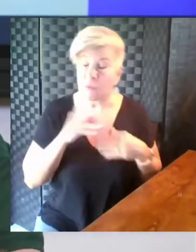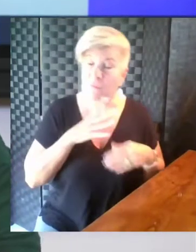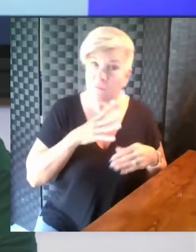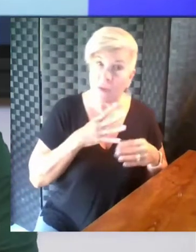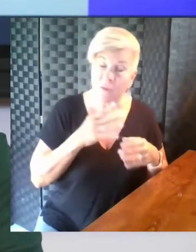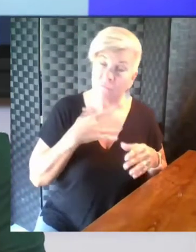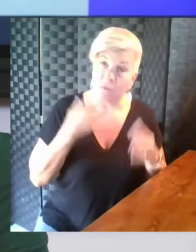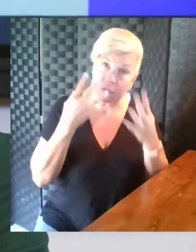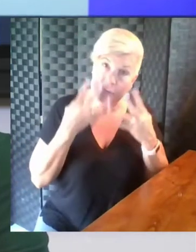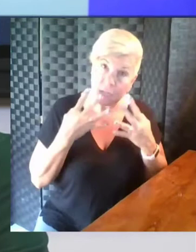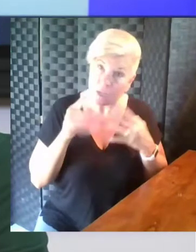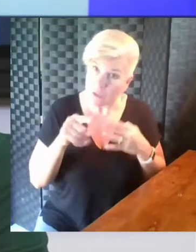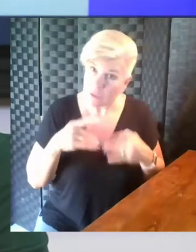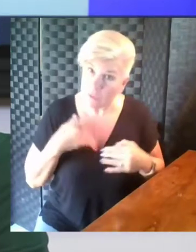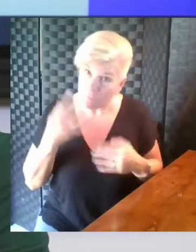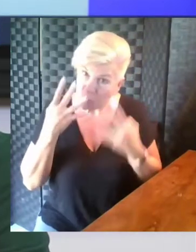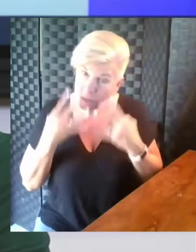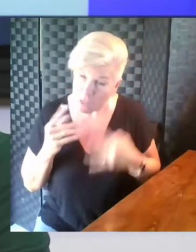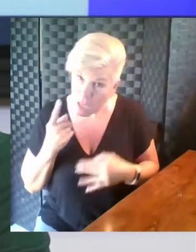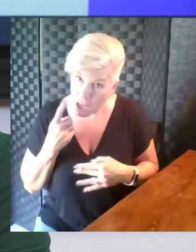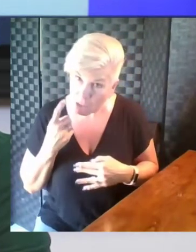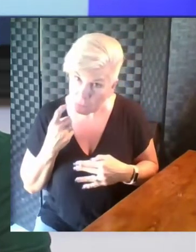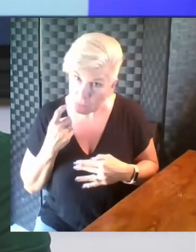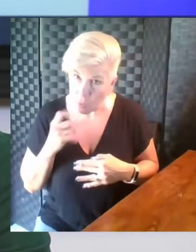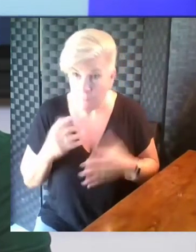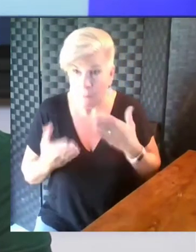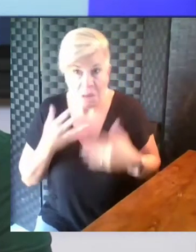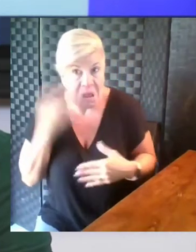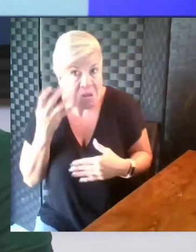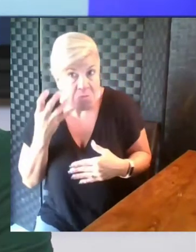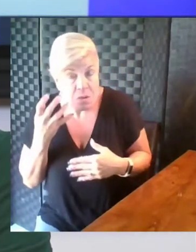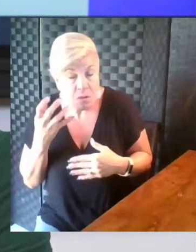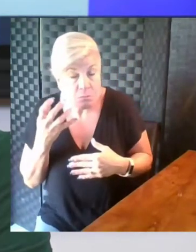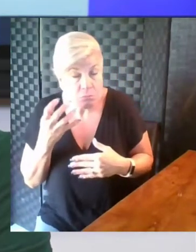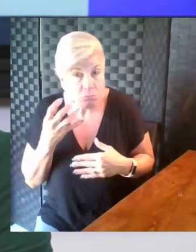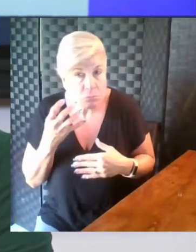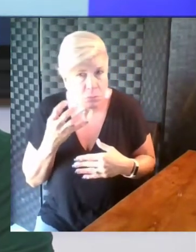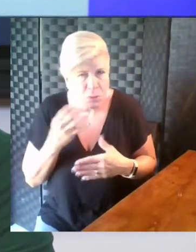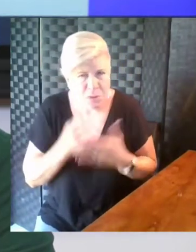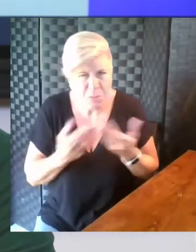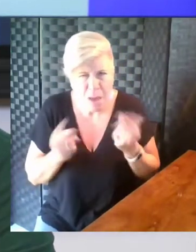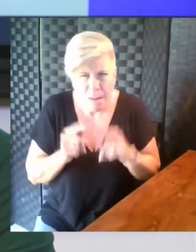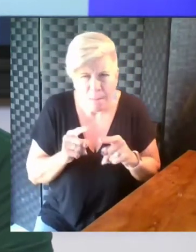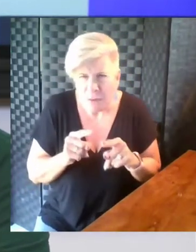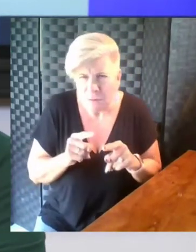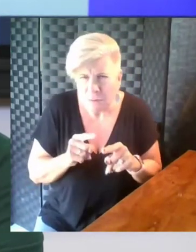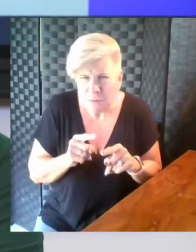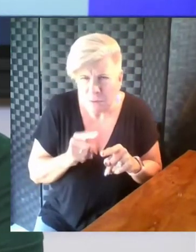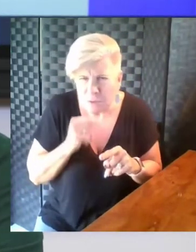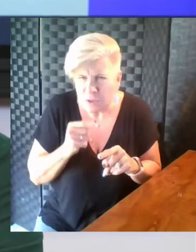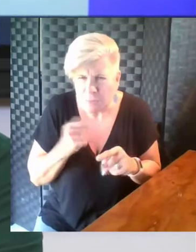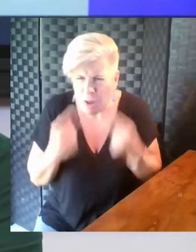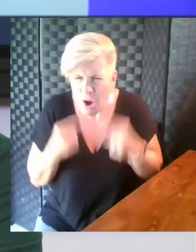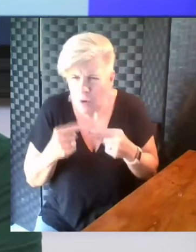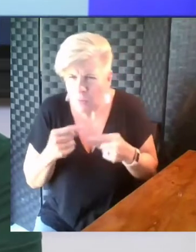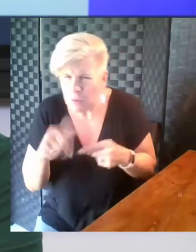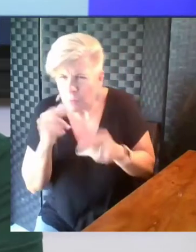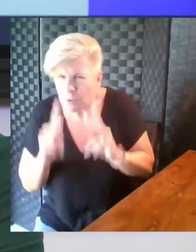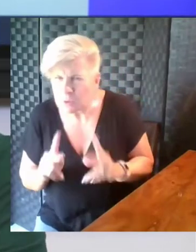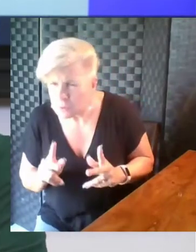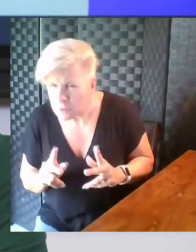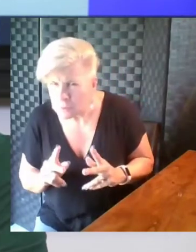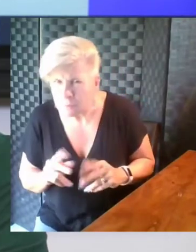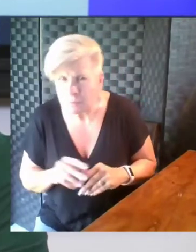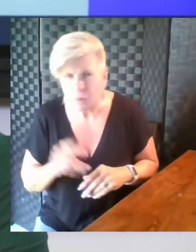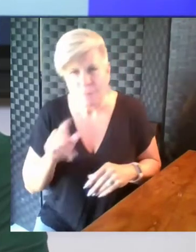sometimes. Have you been sad lately? Or maybe you've been angry. Something happened to you, or maybe you're not getting along with somebody.